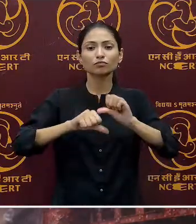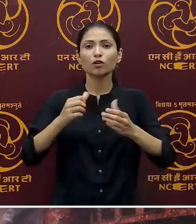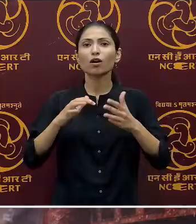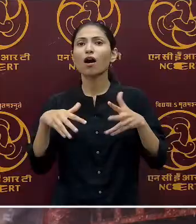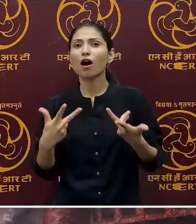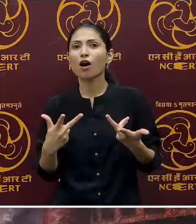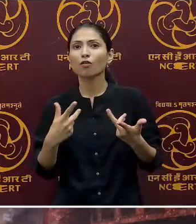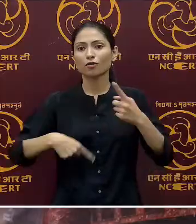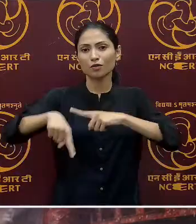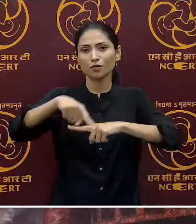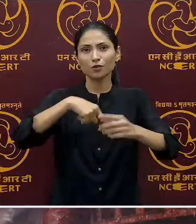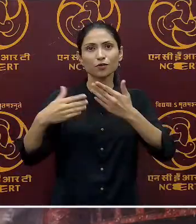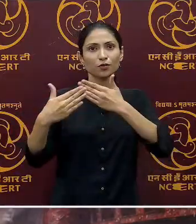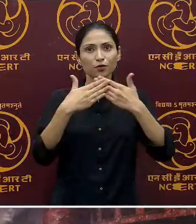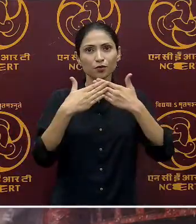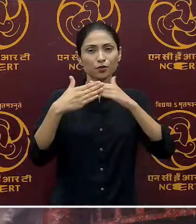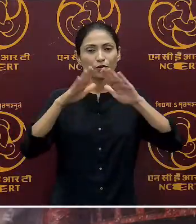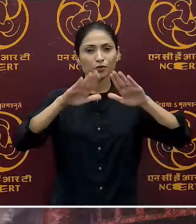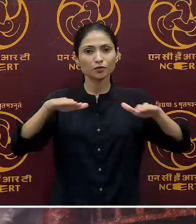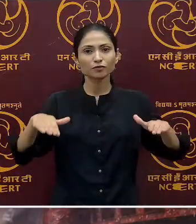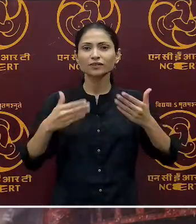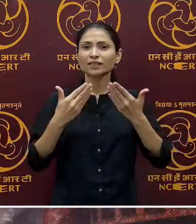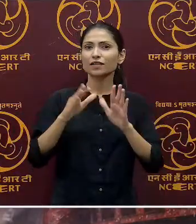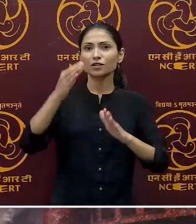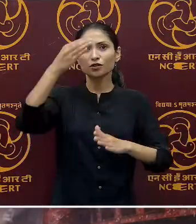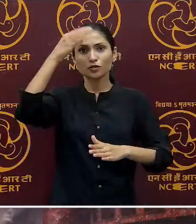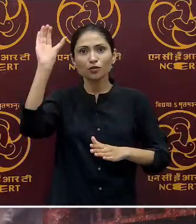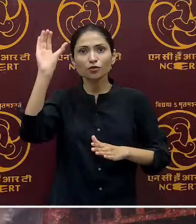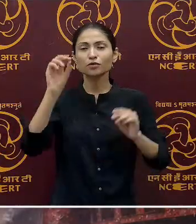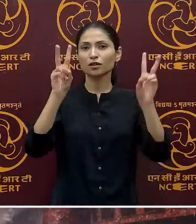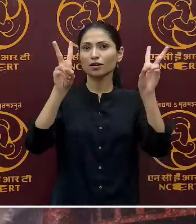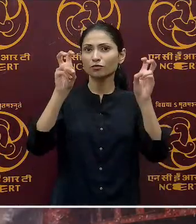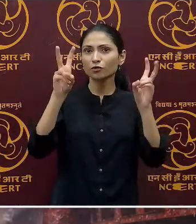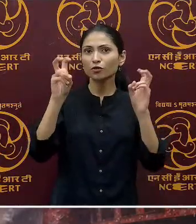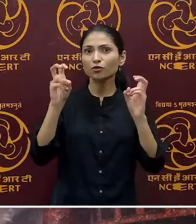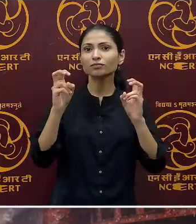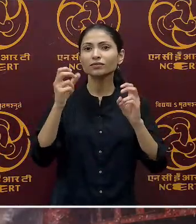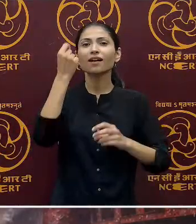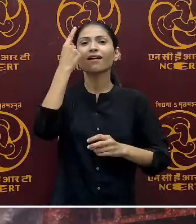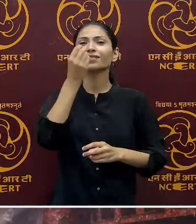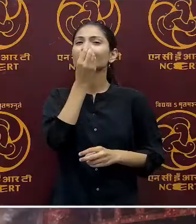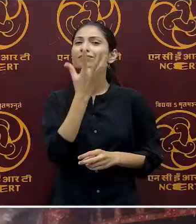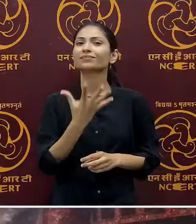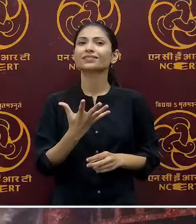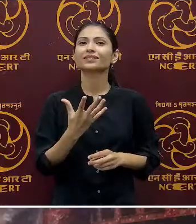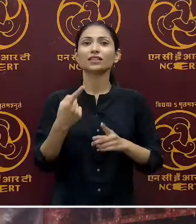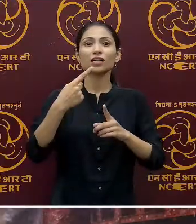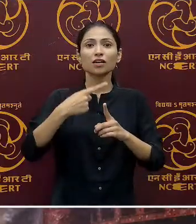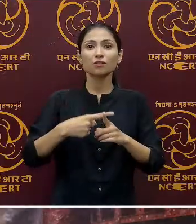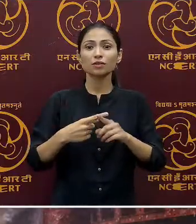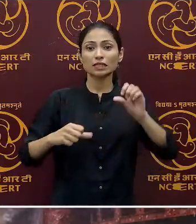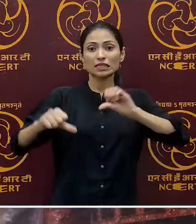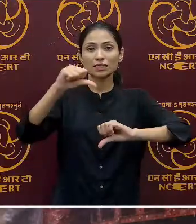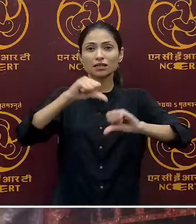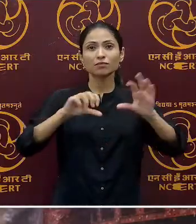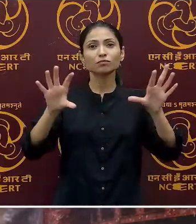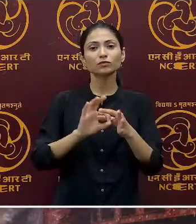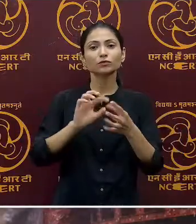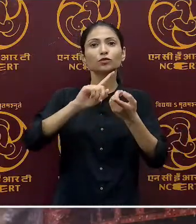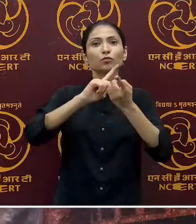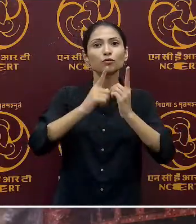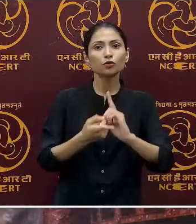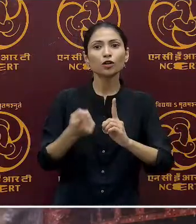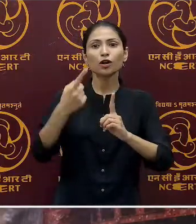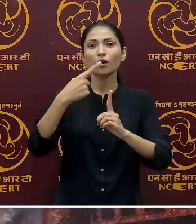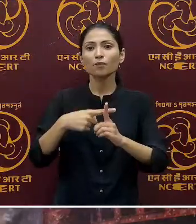in a very same manner, a very simplified manner, and understand how the reactions or how the products of the